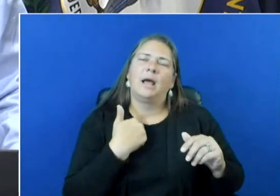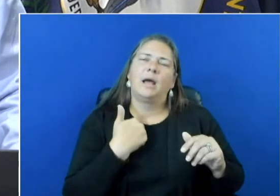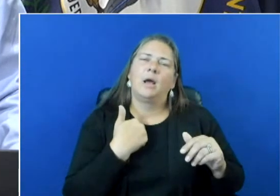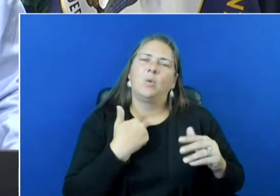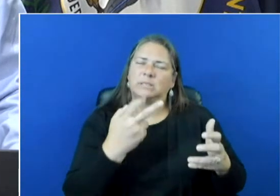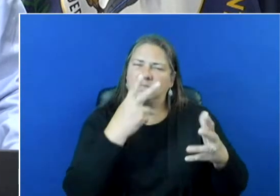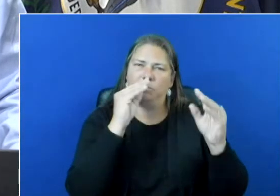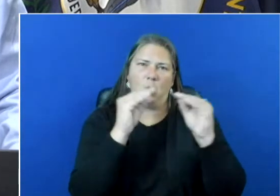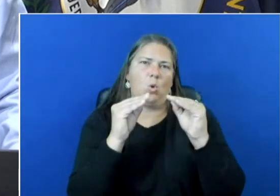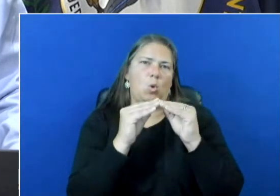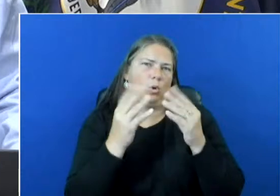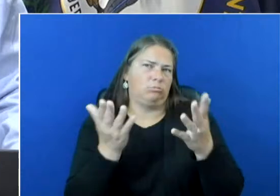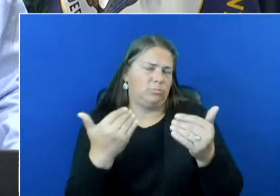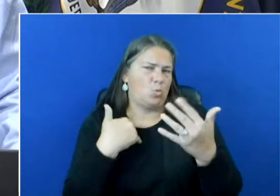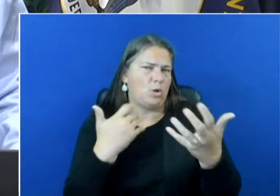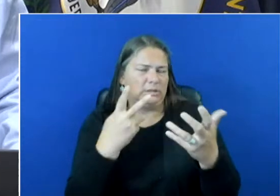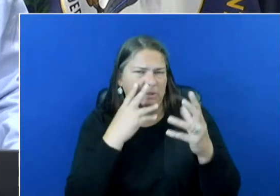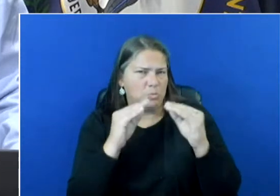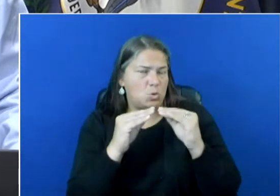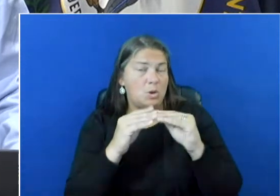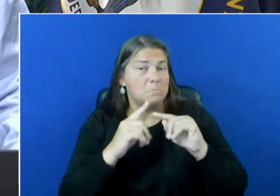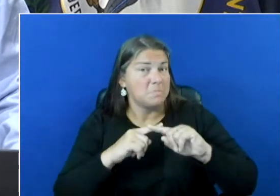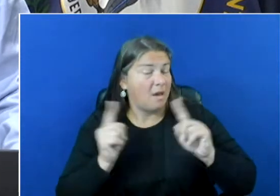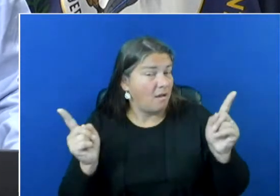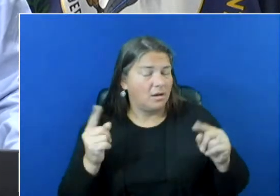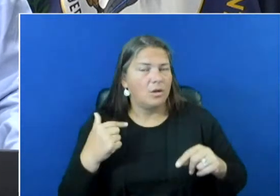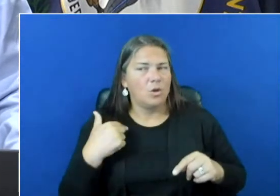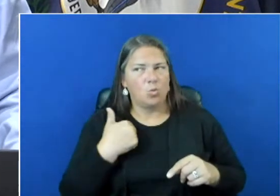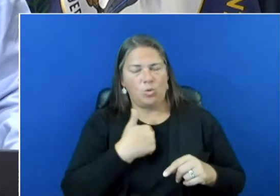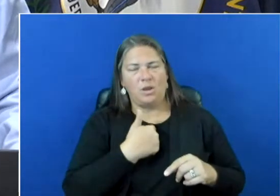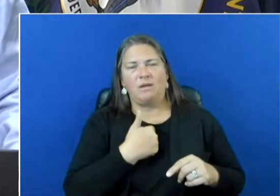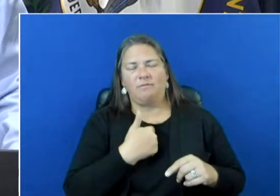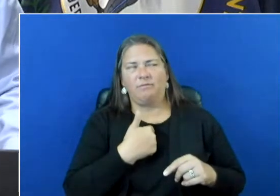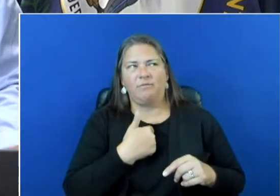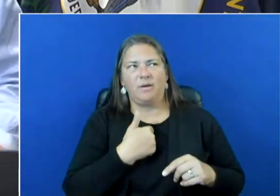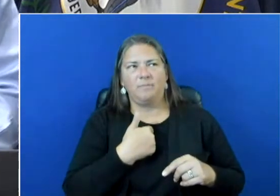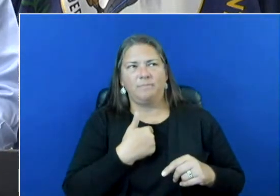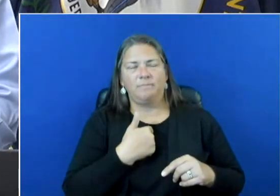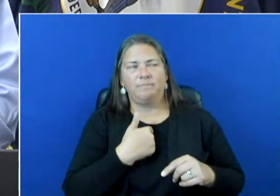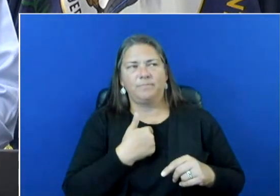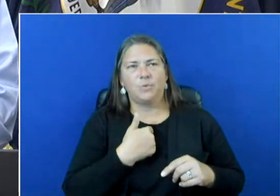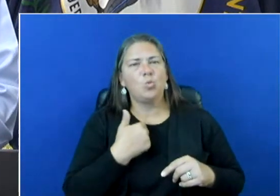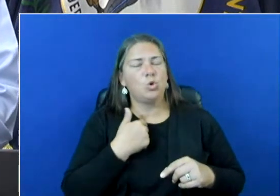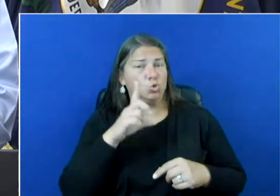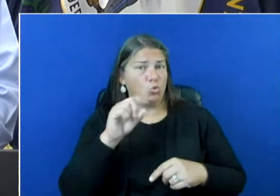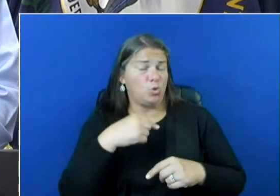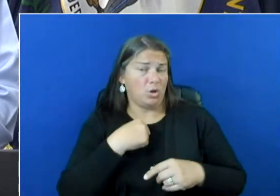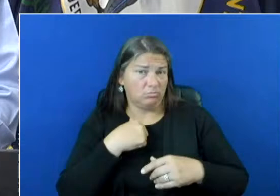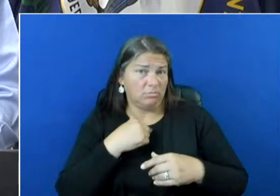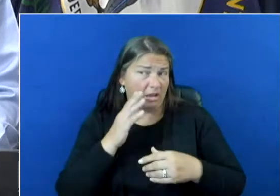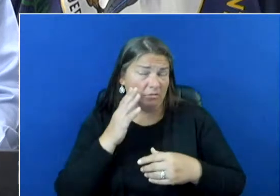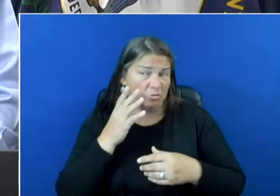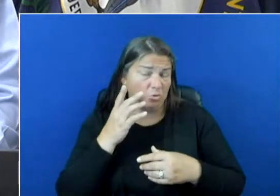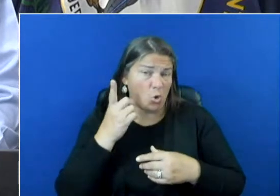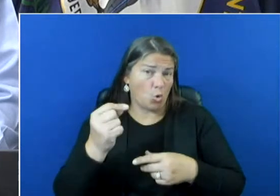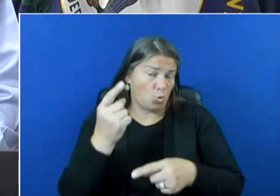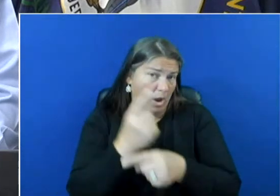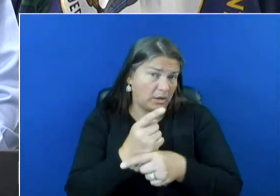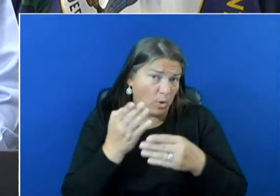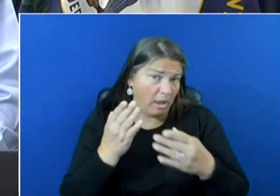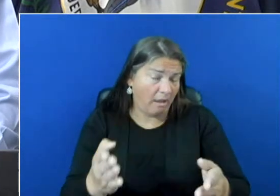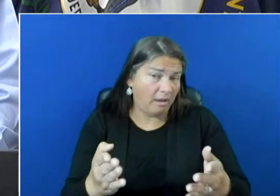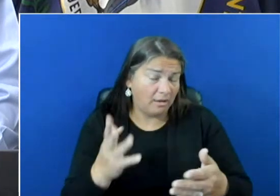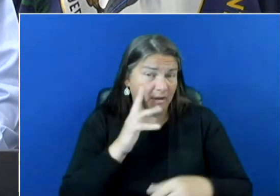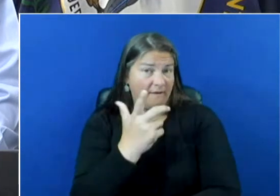But we are headed in the right direction in terms of our vaccine numbers for the